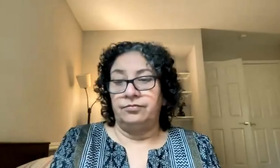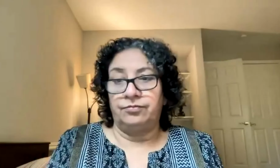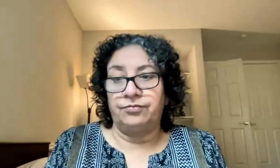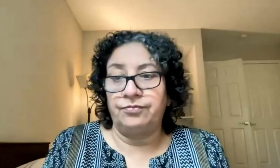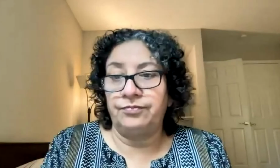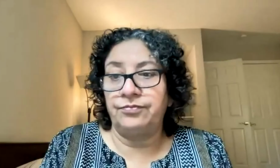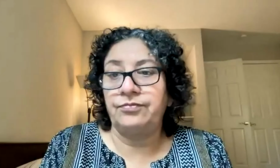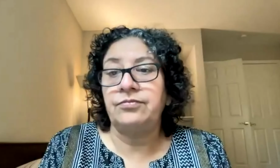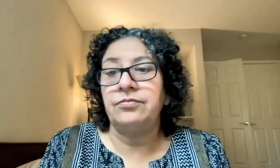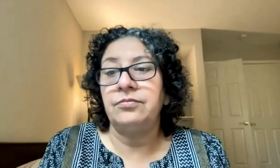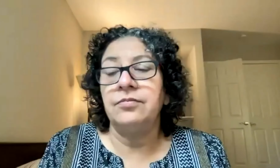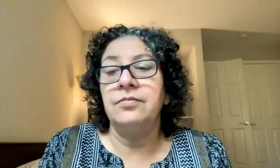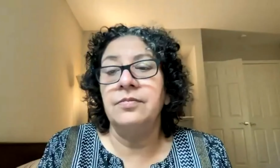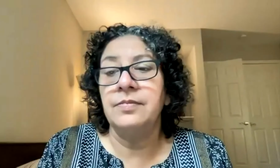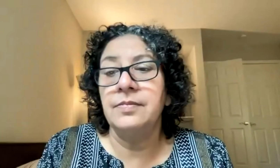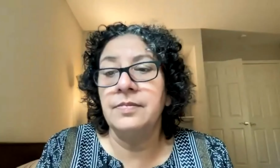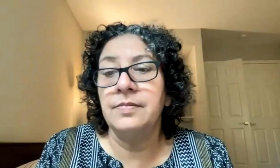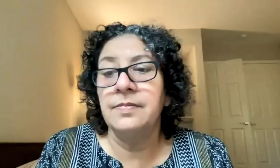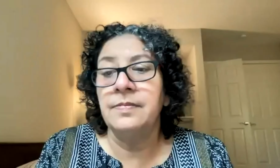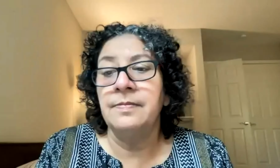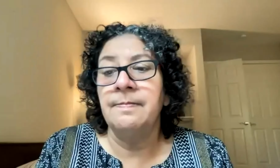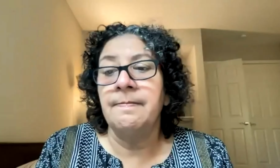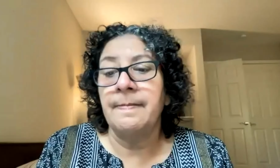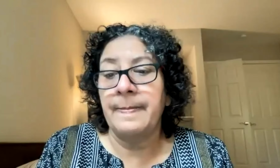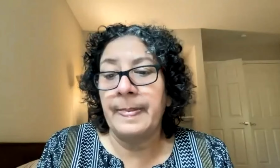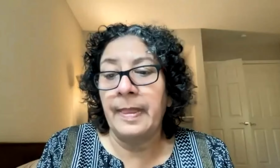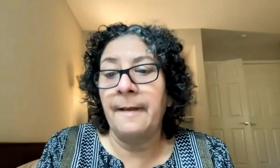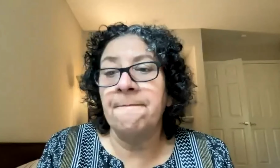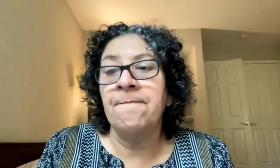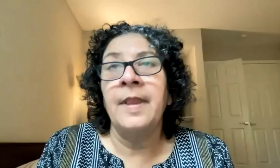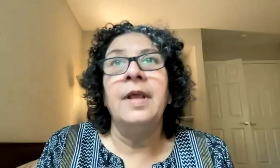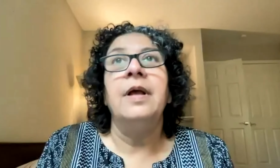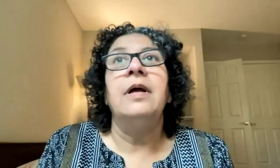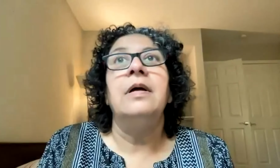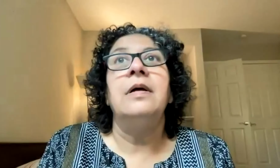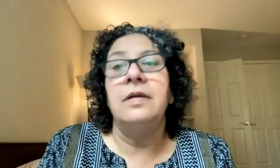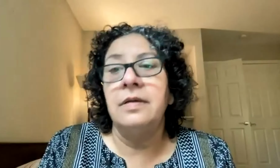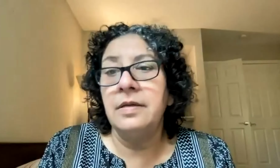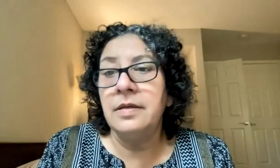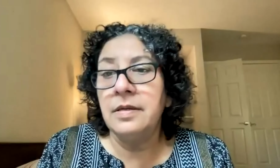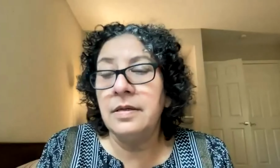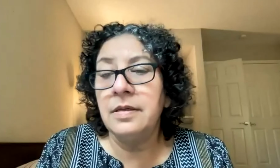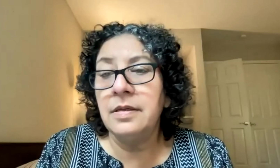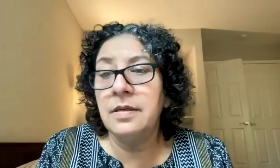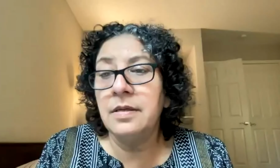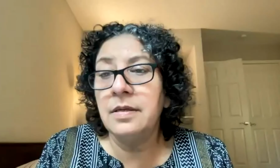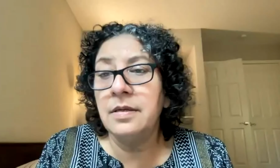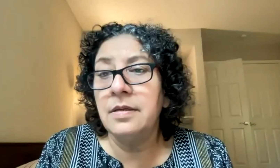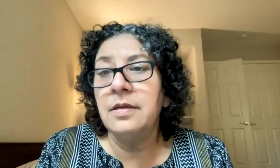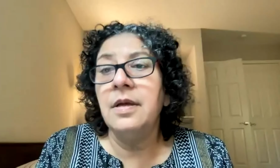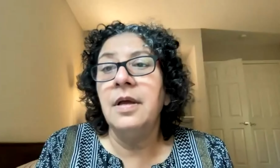in formal testing and not in everyday classroom, as reading and writing level is